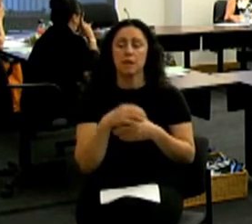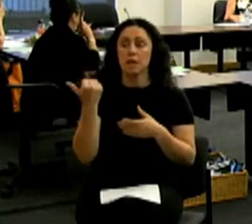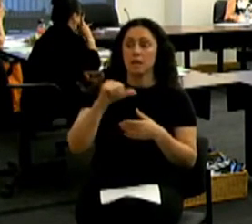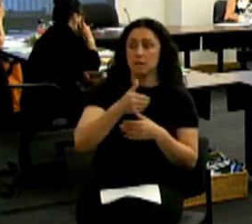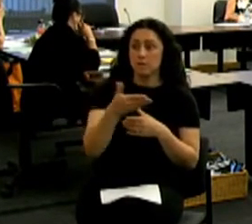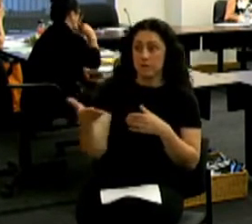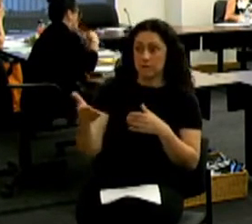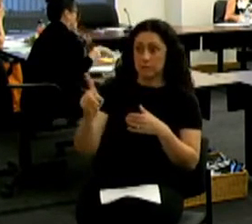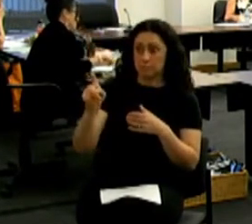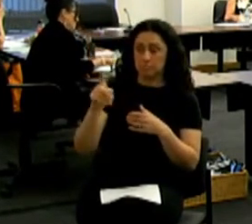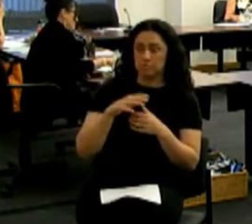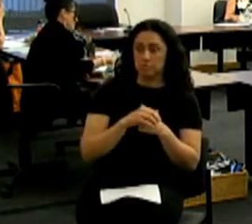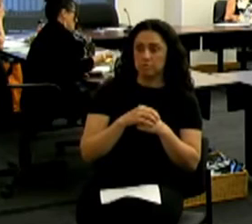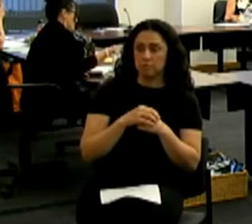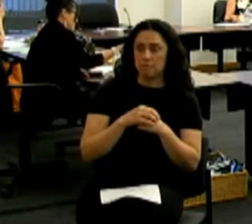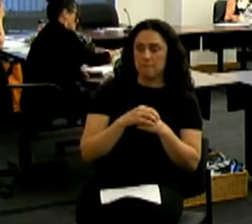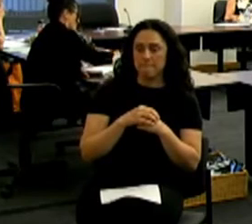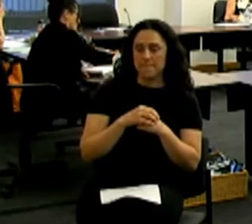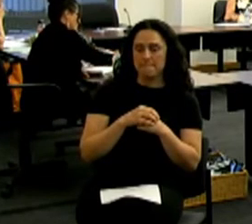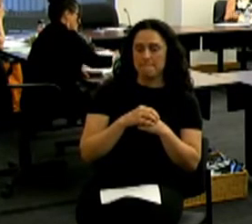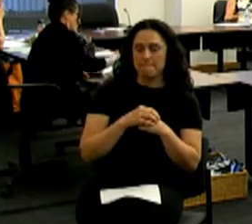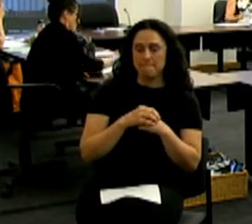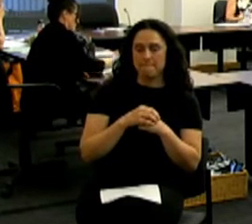Anything else?